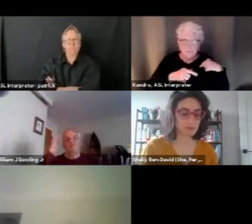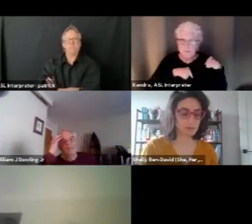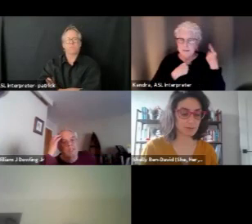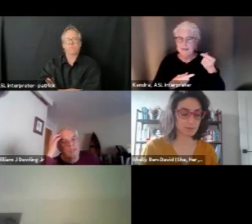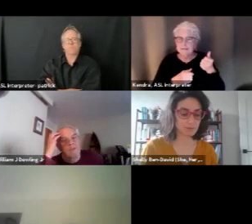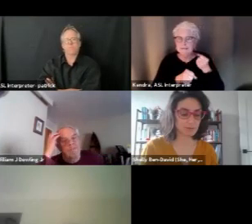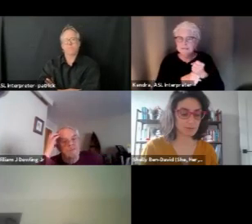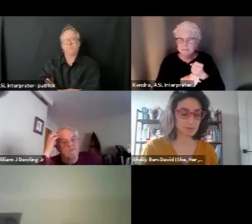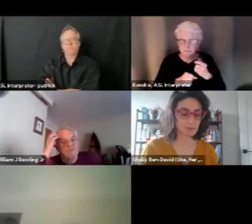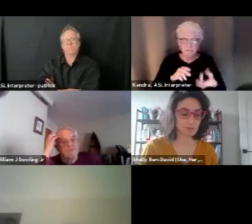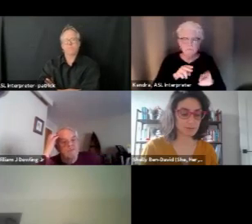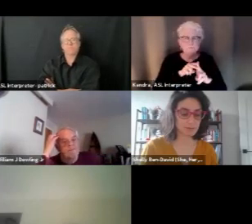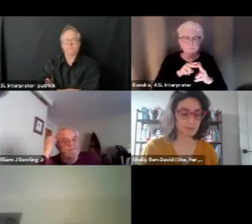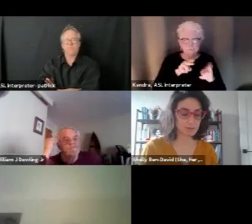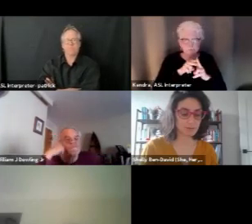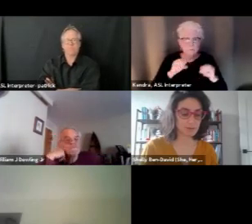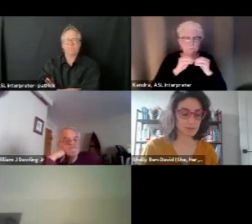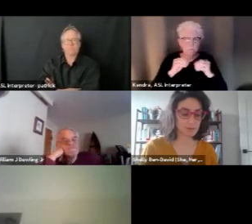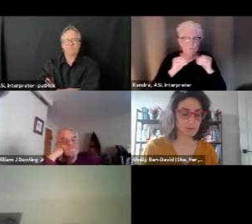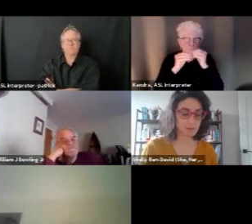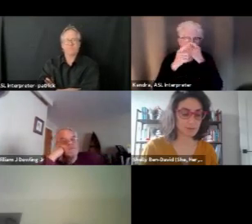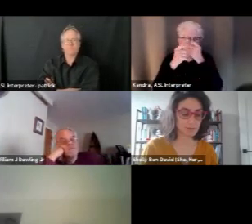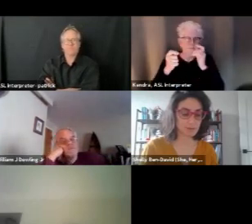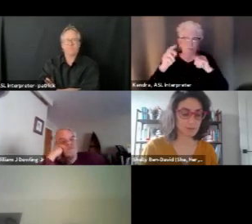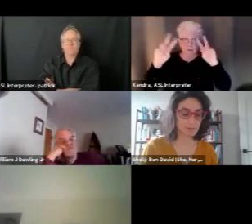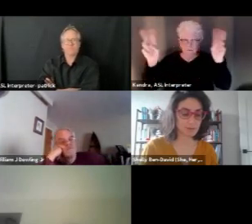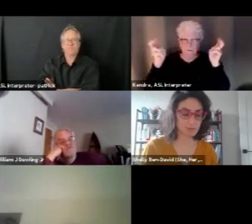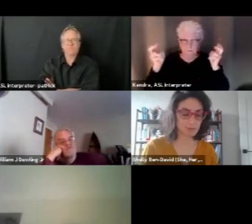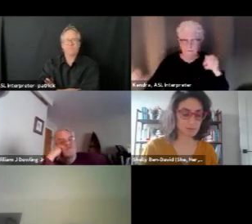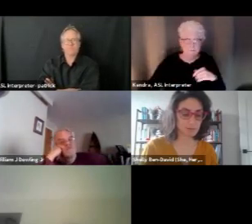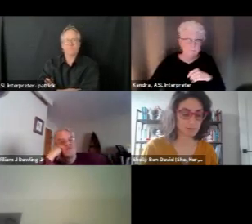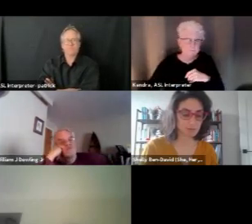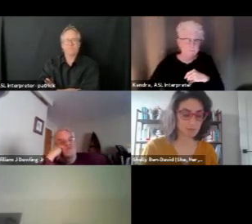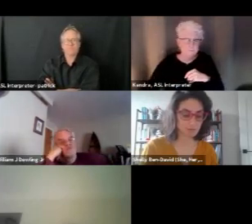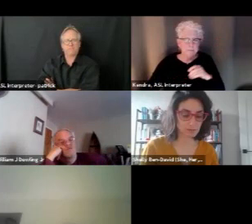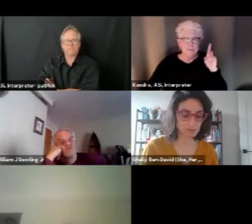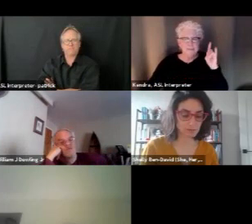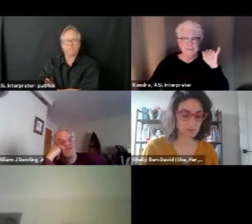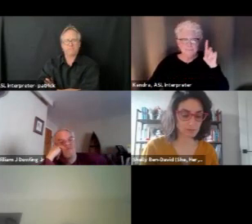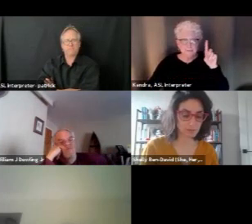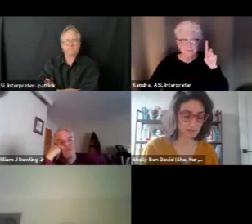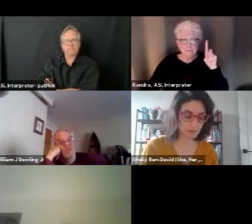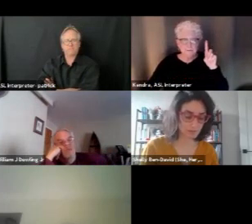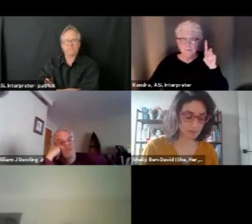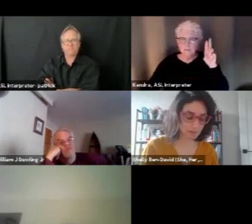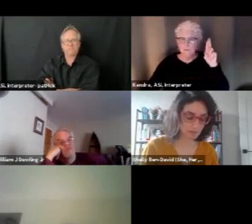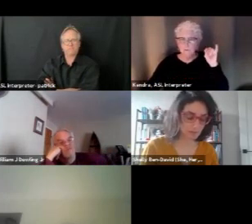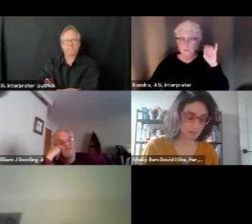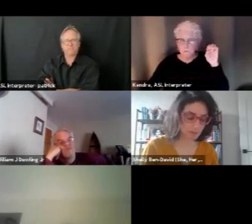published a little bit on the topic. But then you have, David Rowe, who's done some work in this, Mike